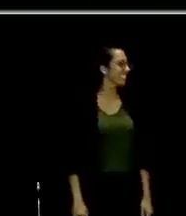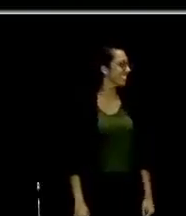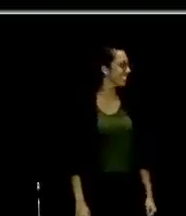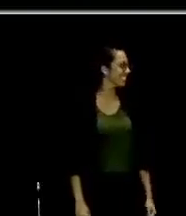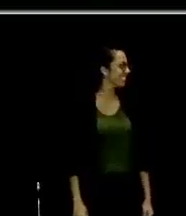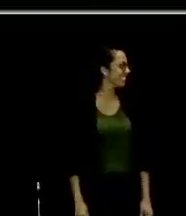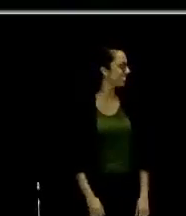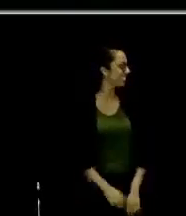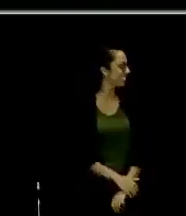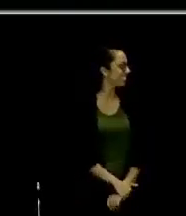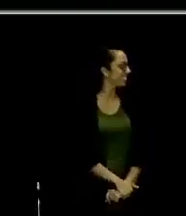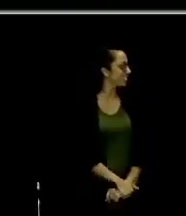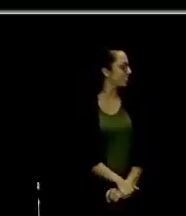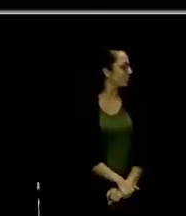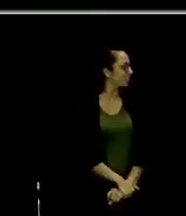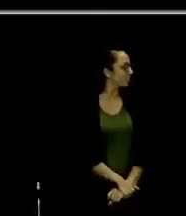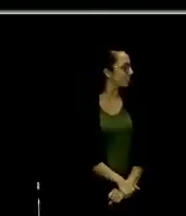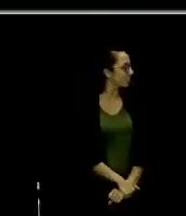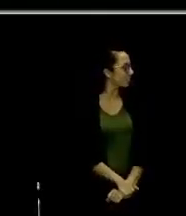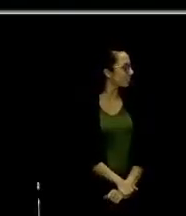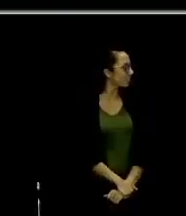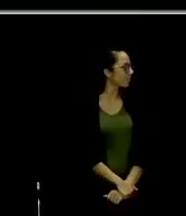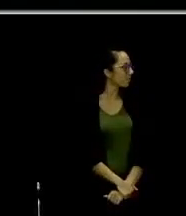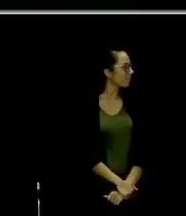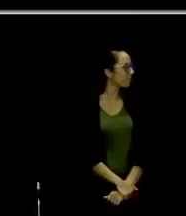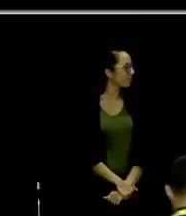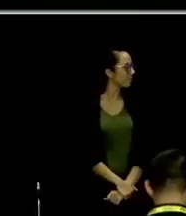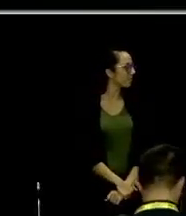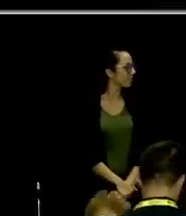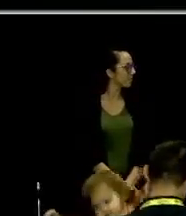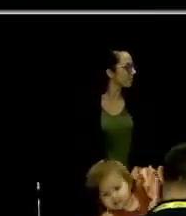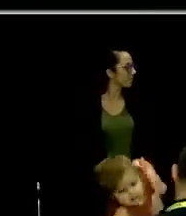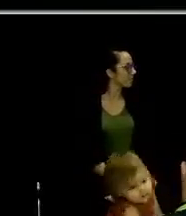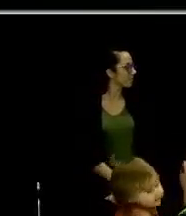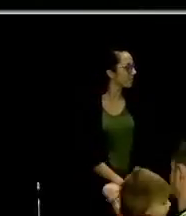Okay. Here, Nana. Where's Nana?